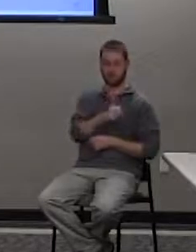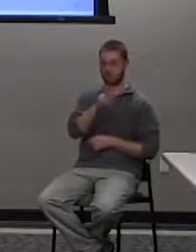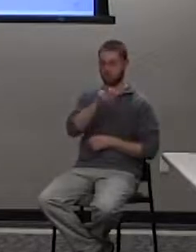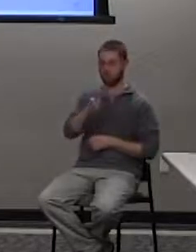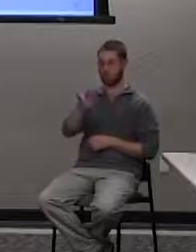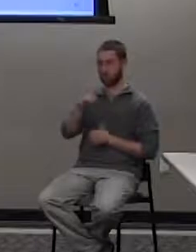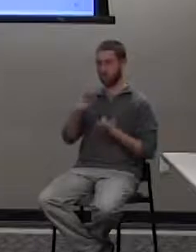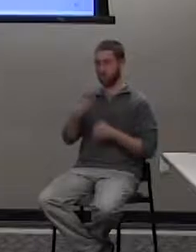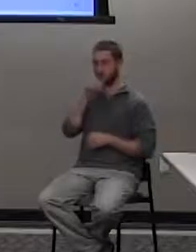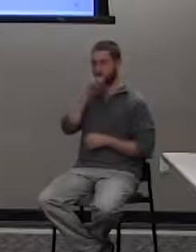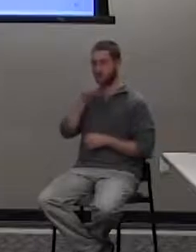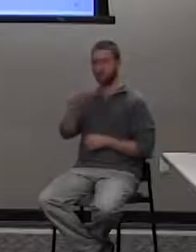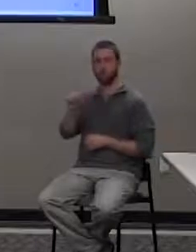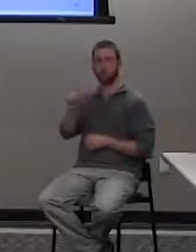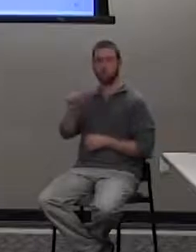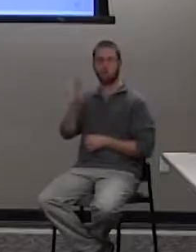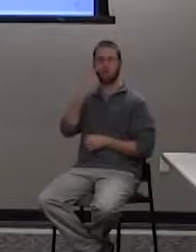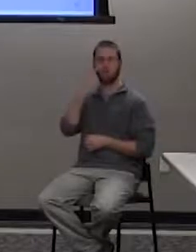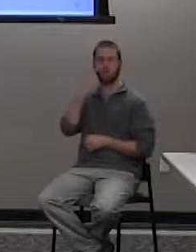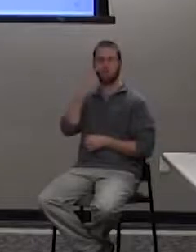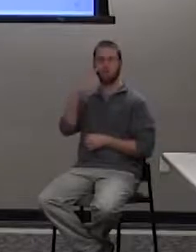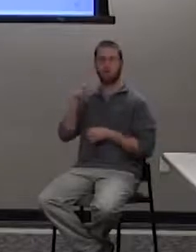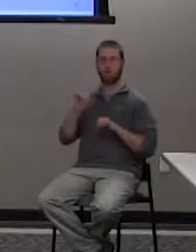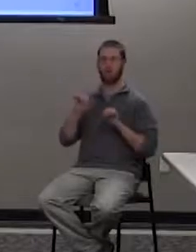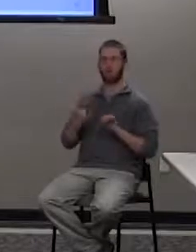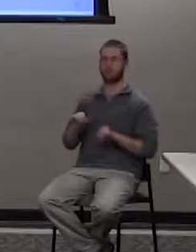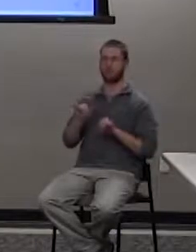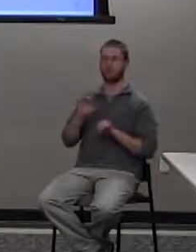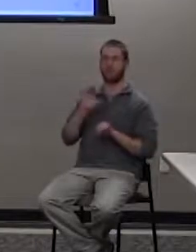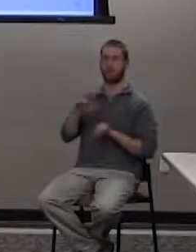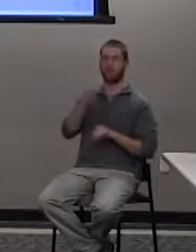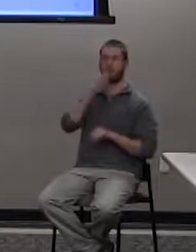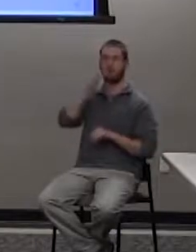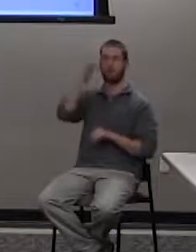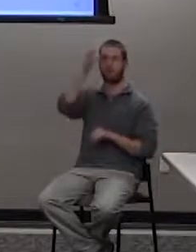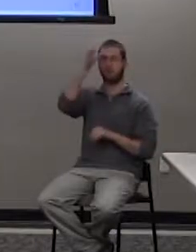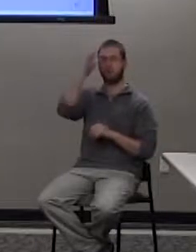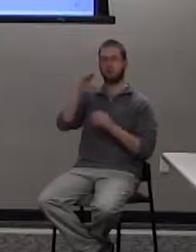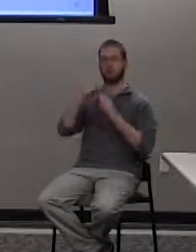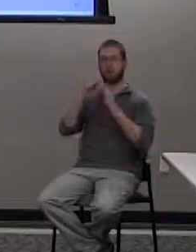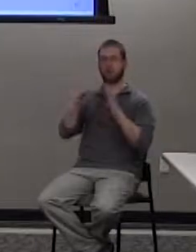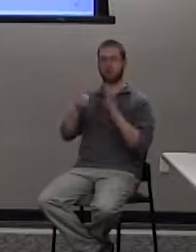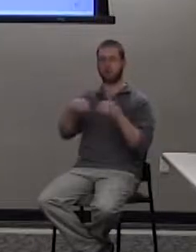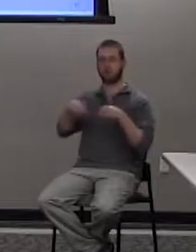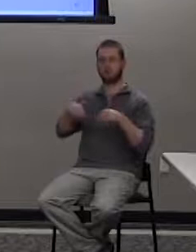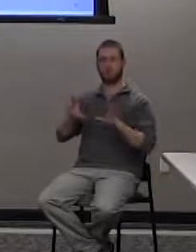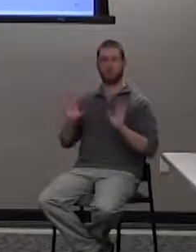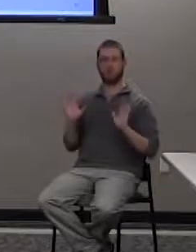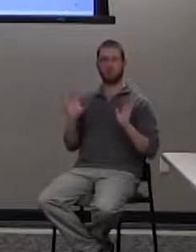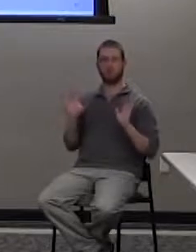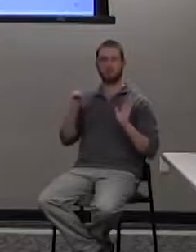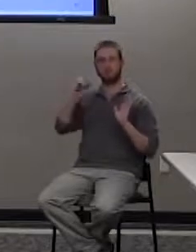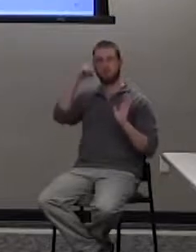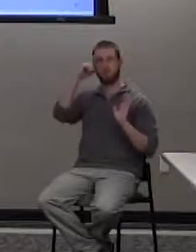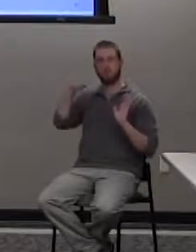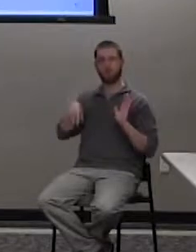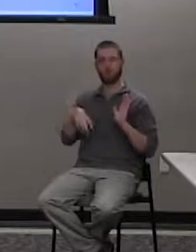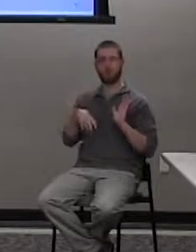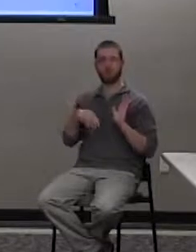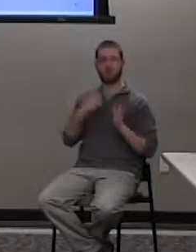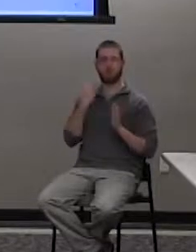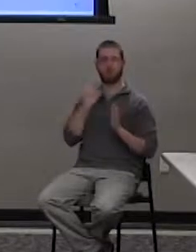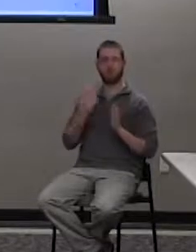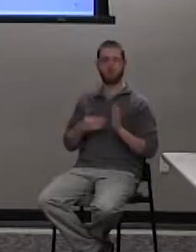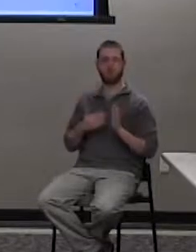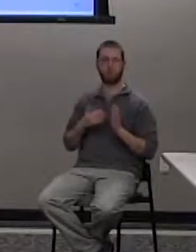2007 that are now 20 saw potentially their parents lose their home. And so that